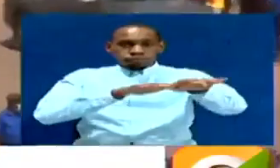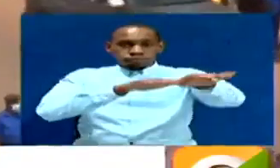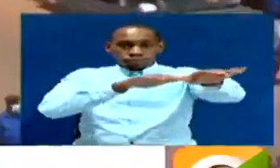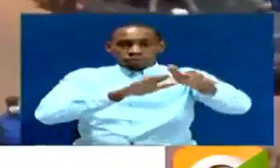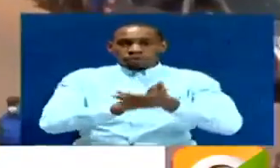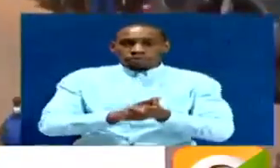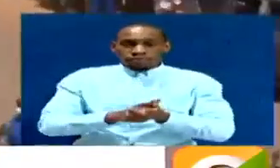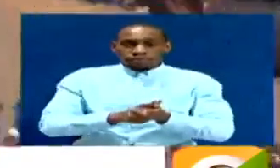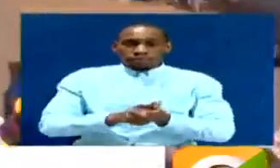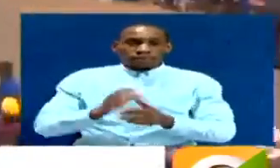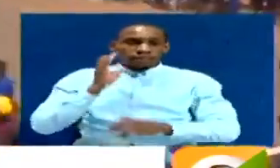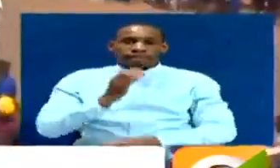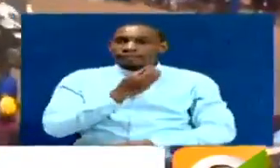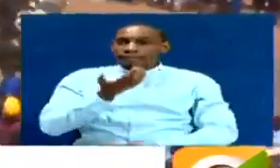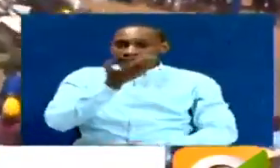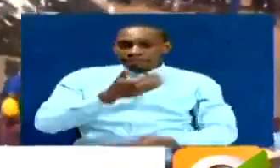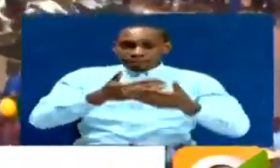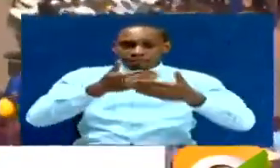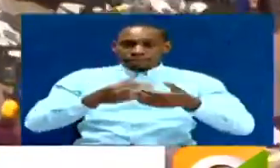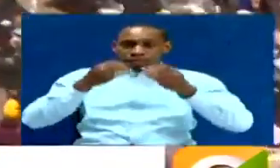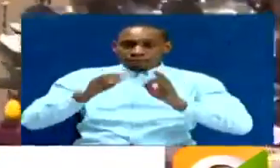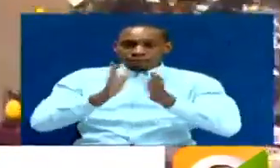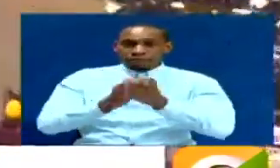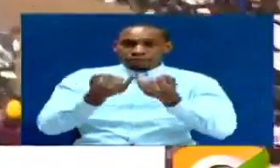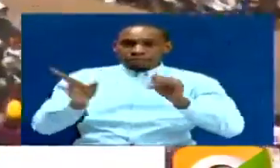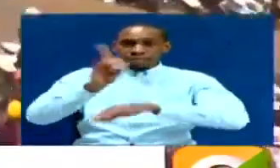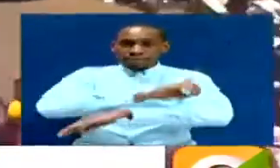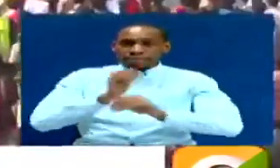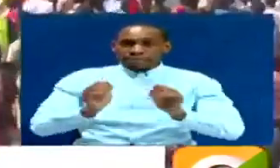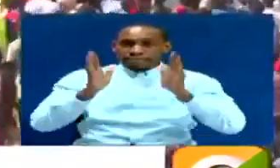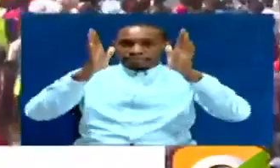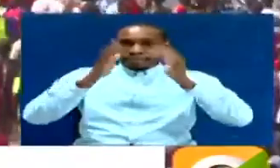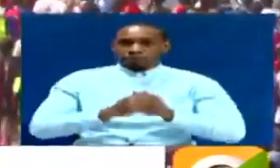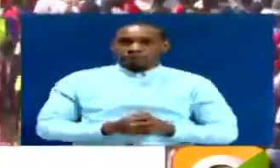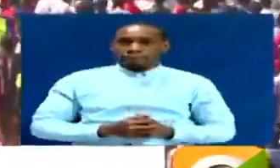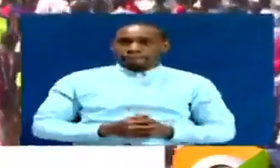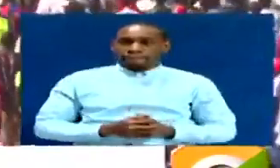Jomo Kenyatta International Stadium ahead of the official Madaraka Day celebrations.